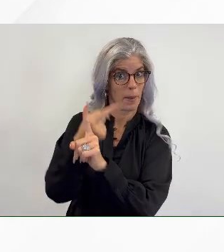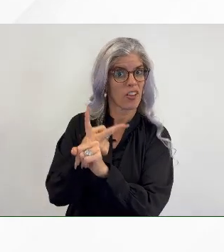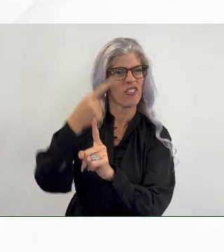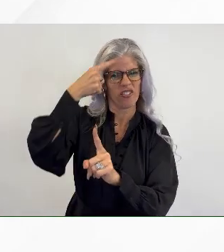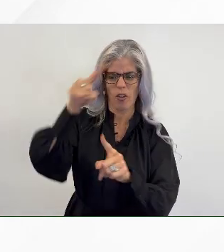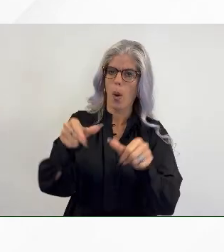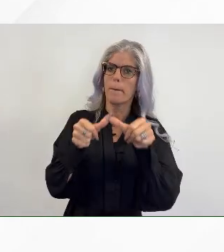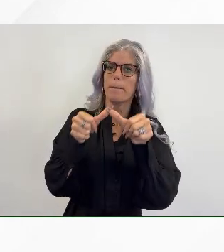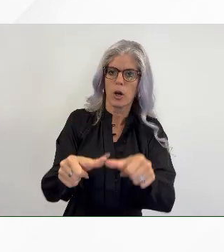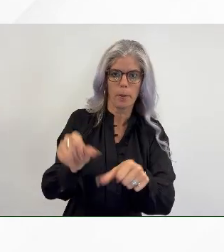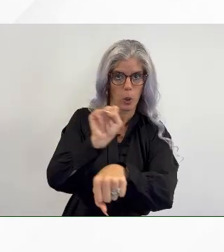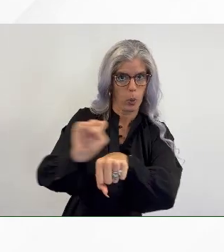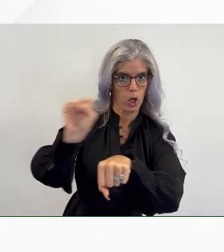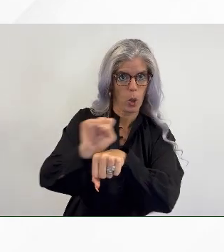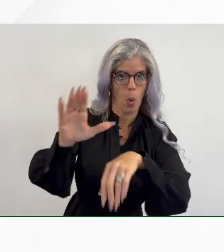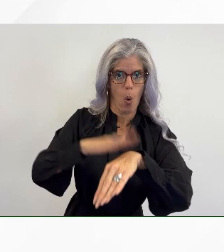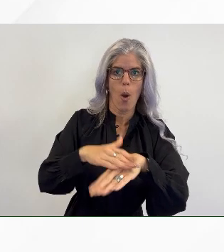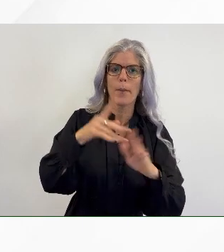FEMA.gov.